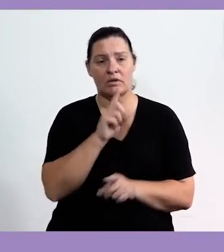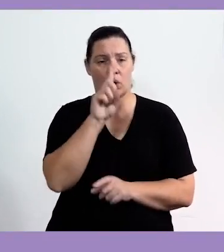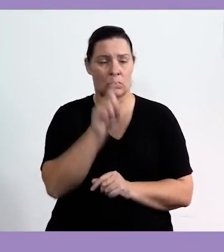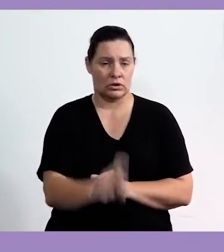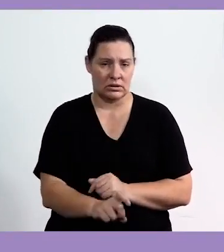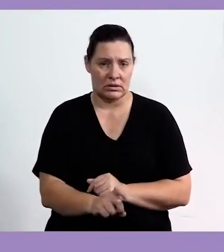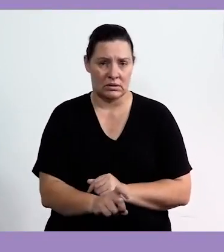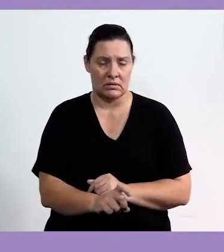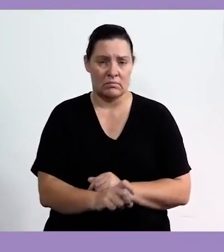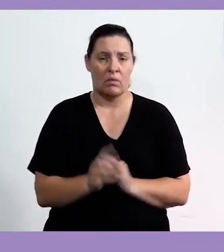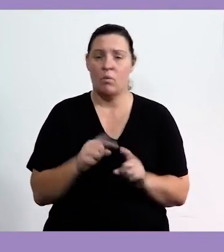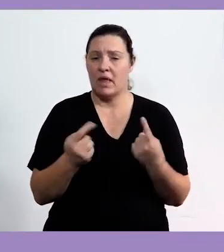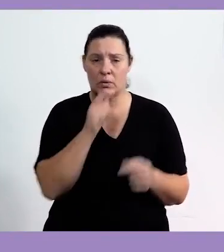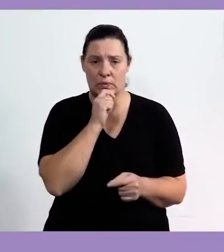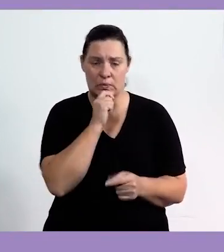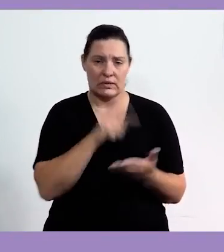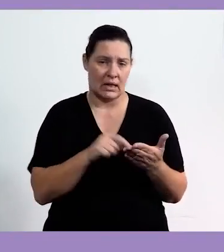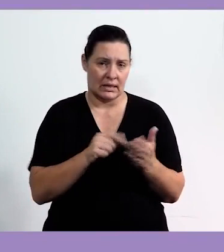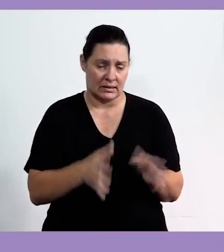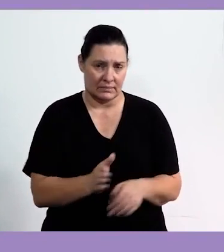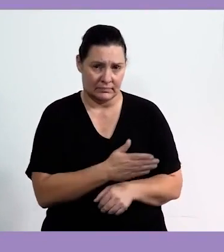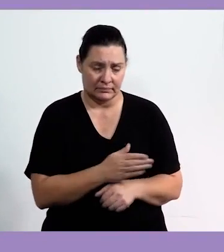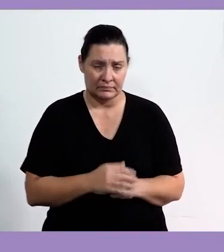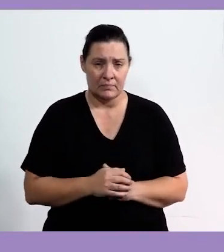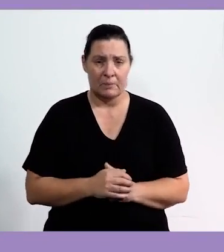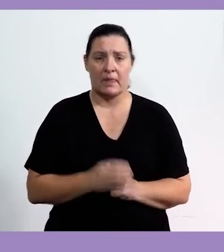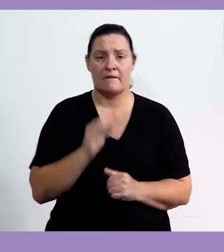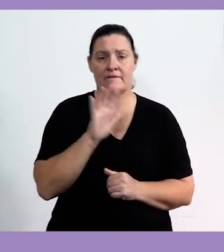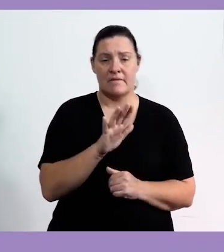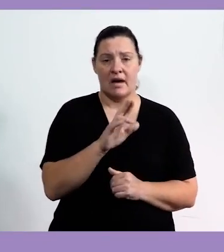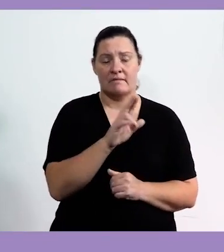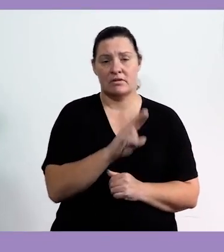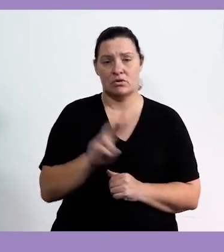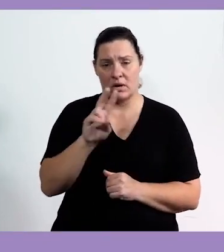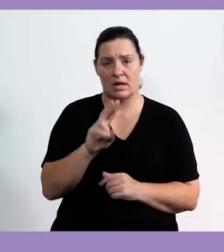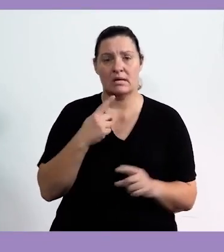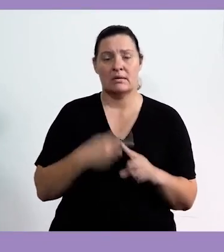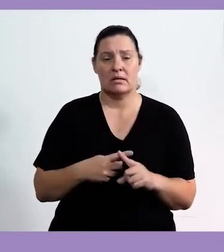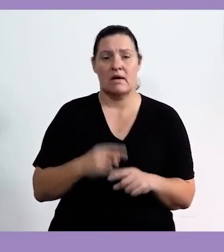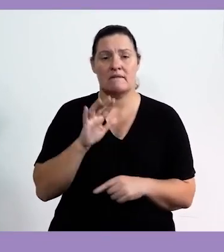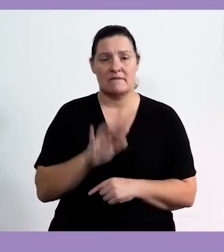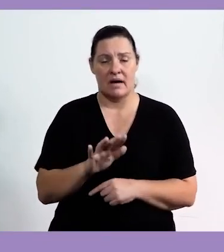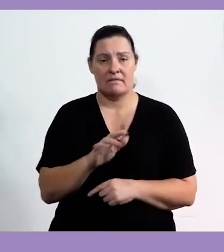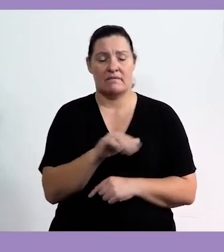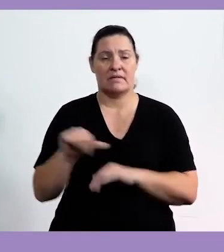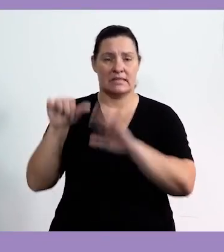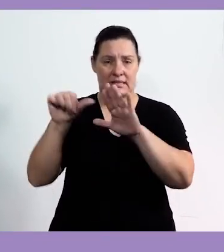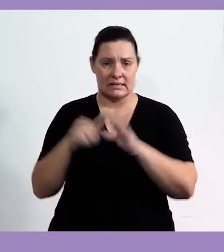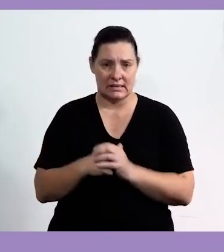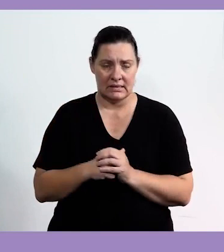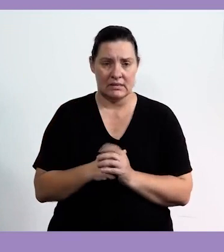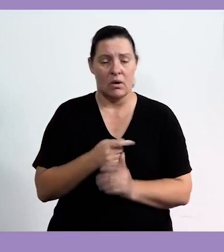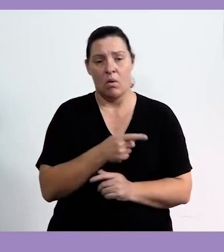So let's answer the following questions without the use of a calculator. We have there 5 squared multiplied by 5 to the exponent